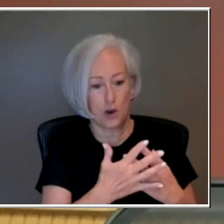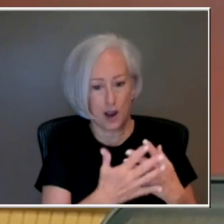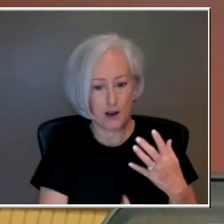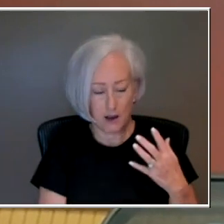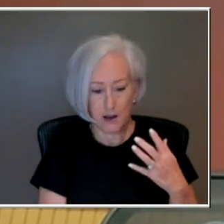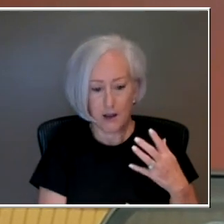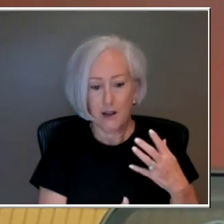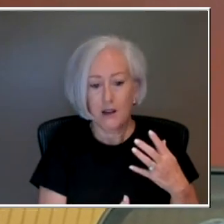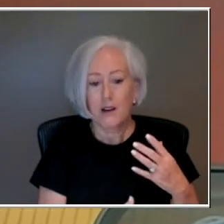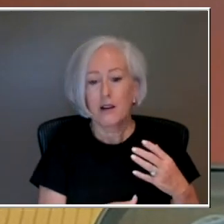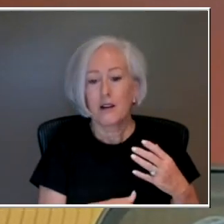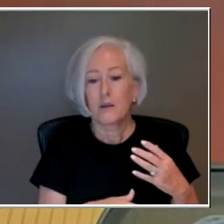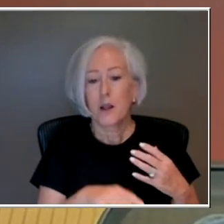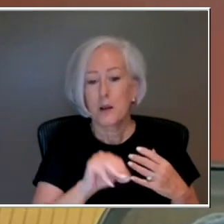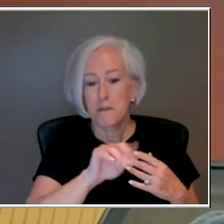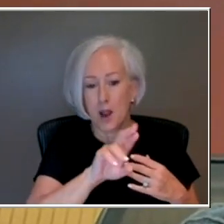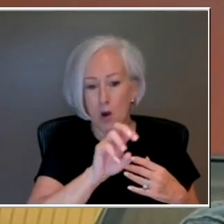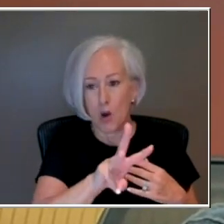no-brainer for me.